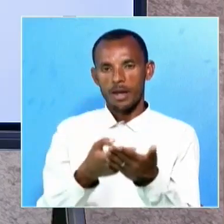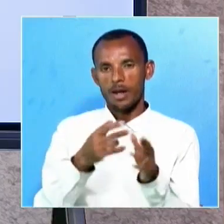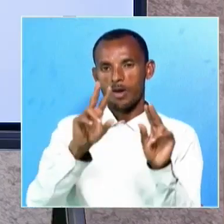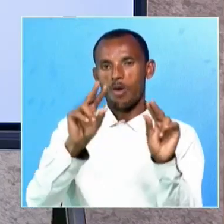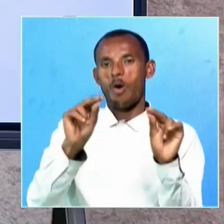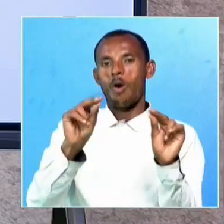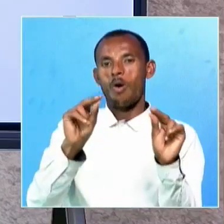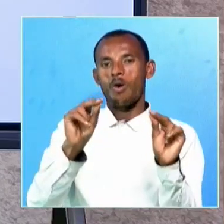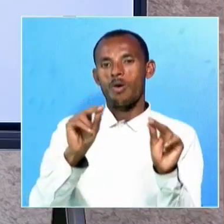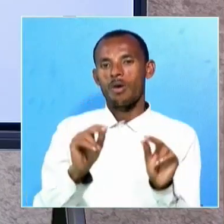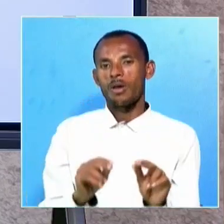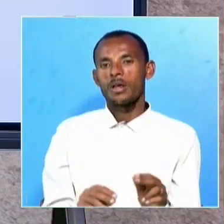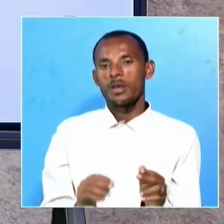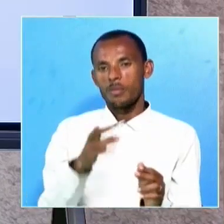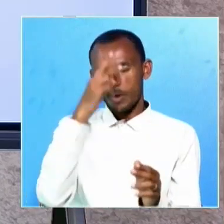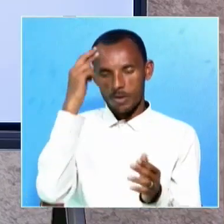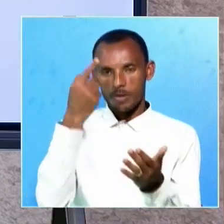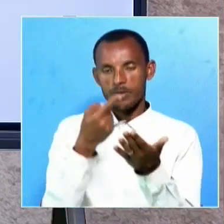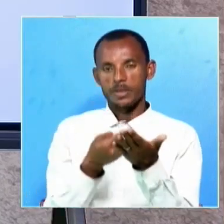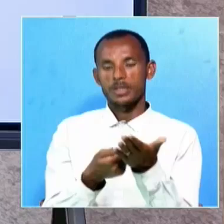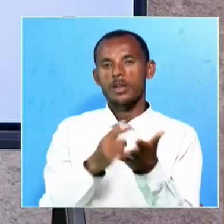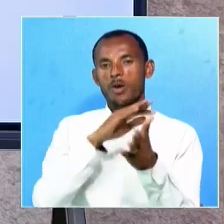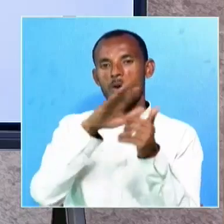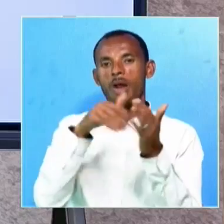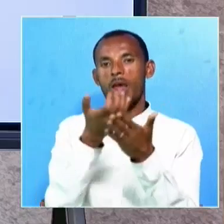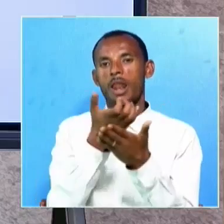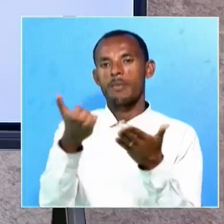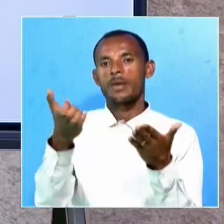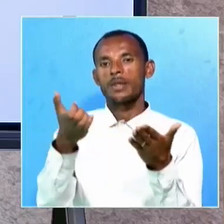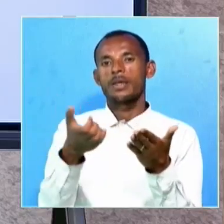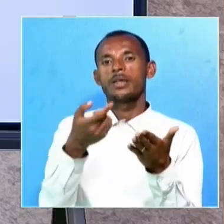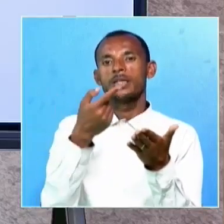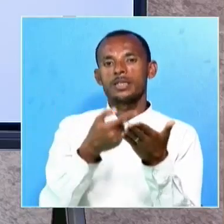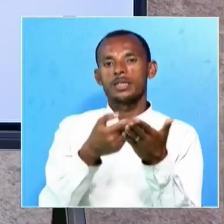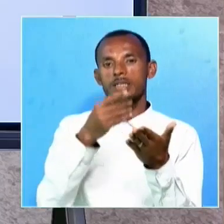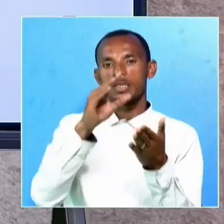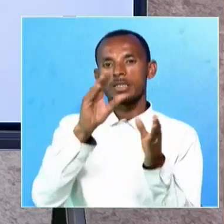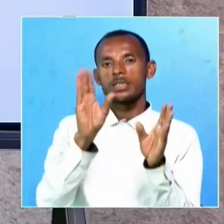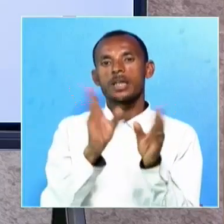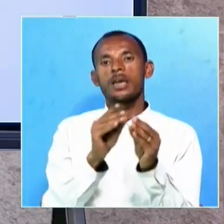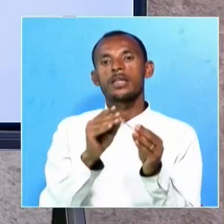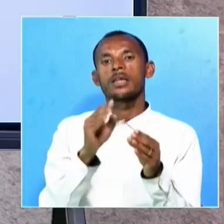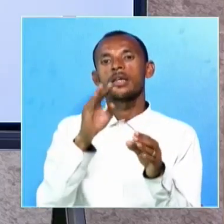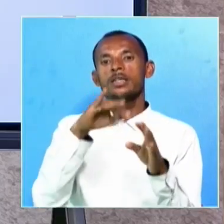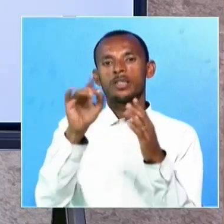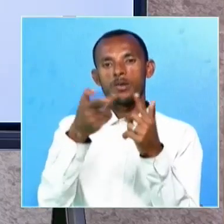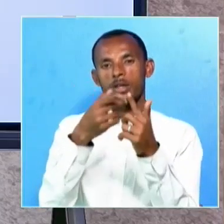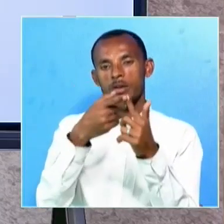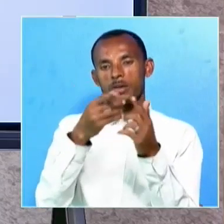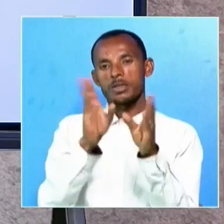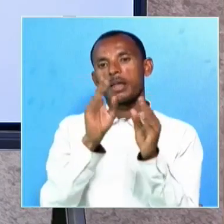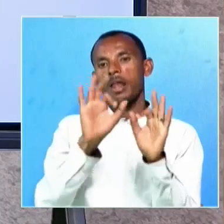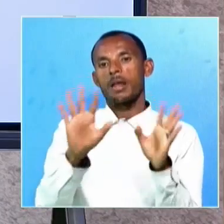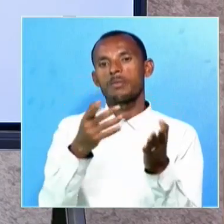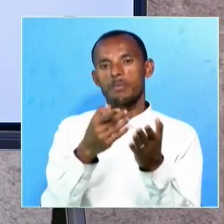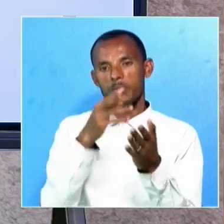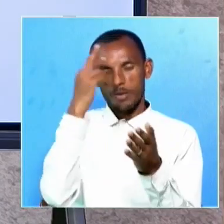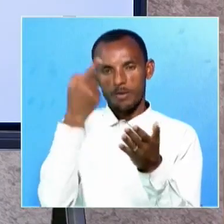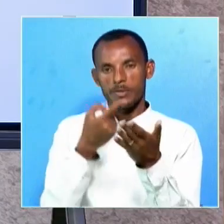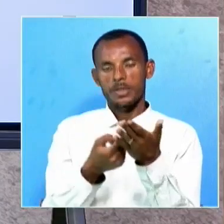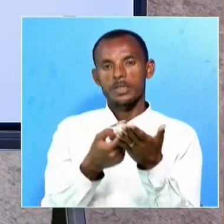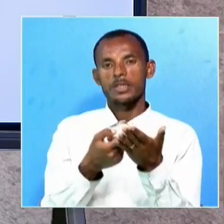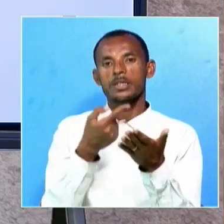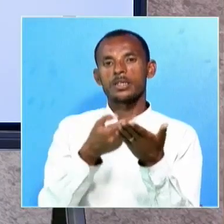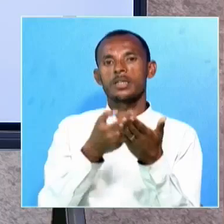No. Because of this, all elements of these sets are not found on second set. Because of this, this